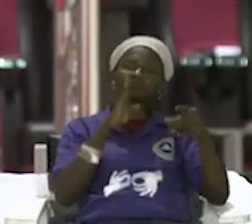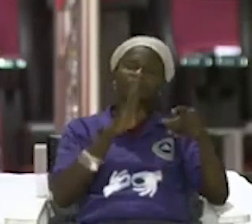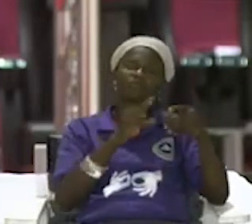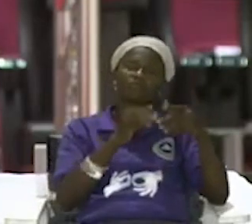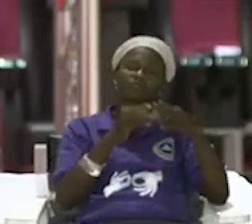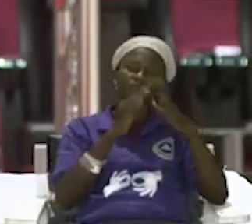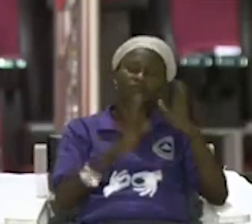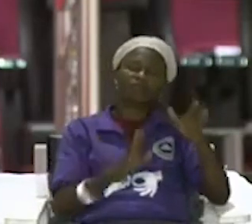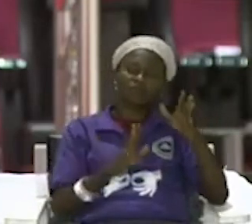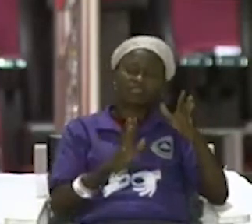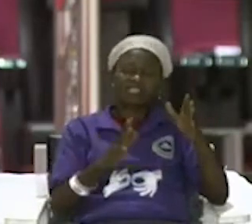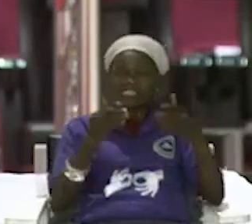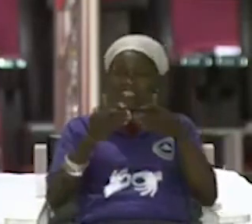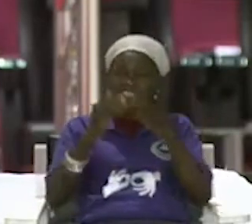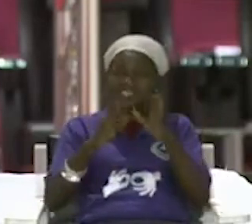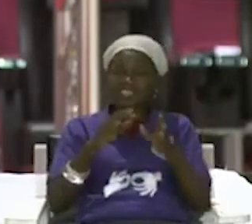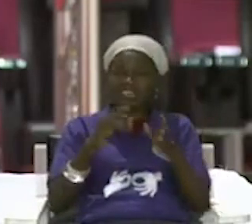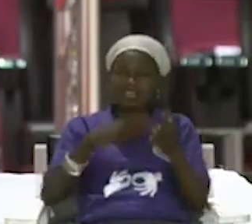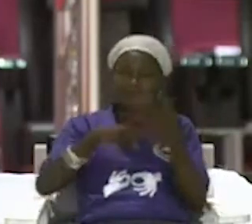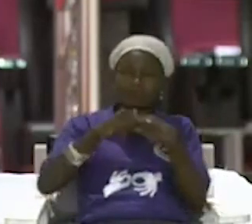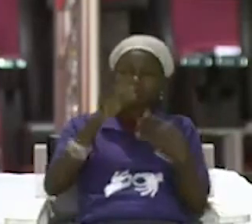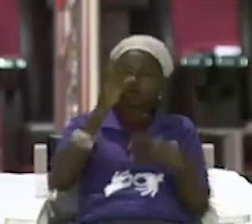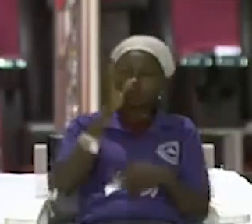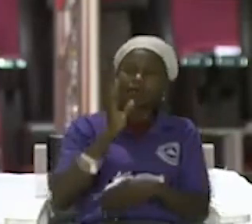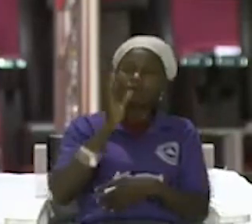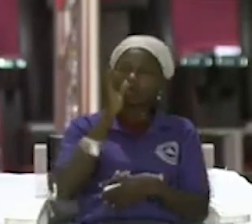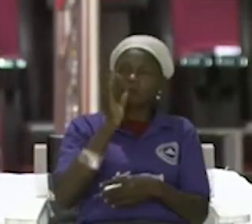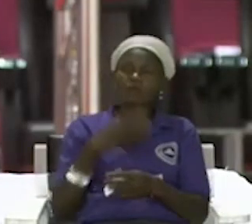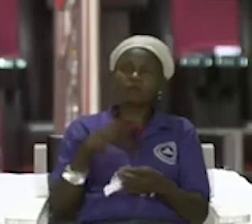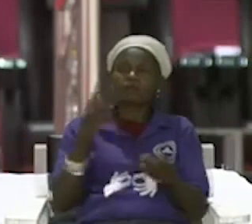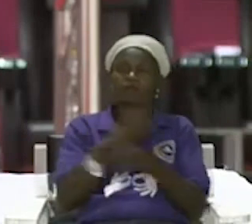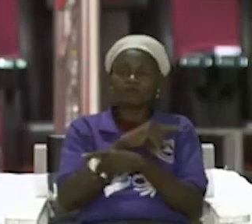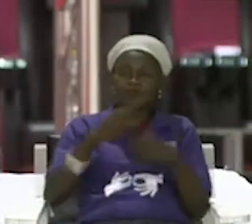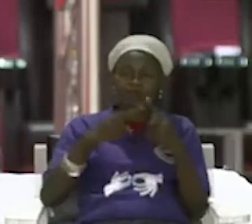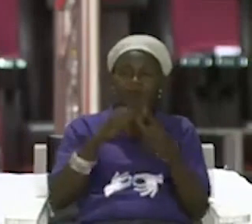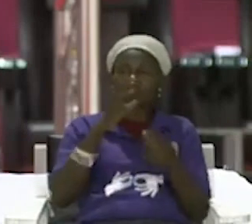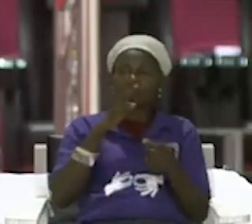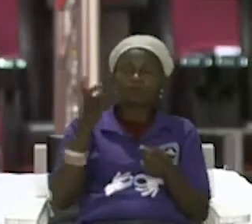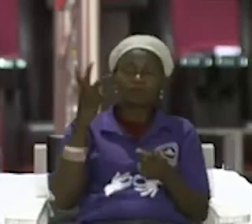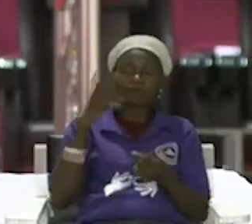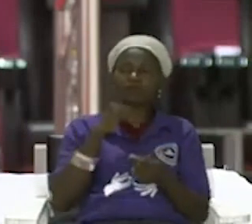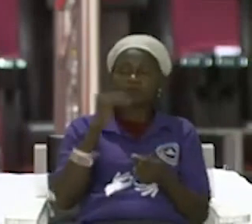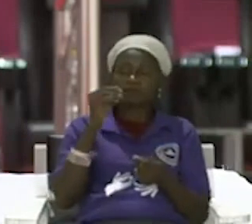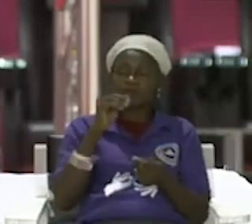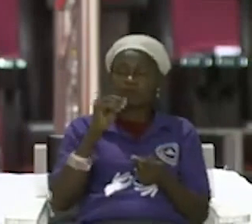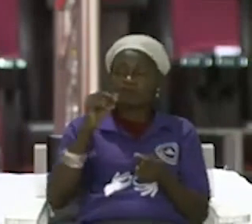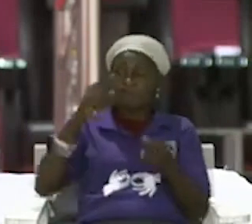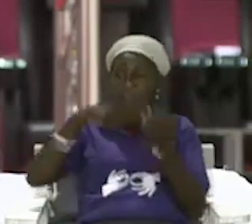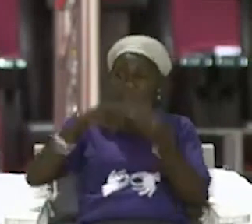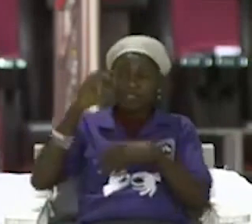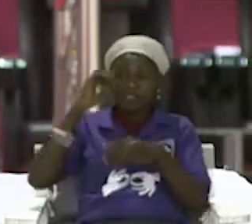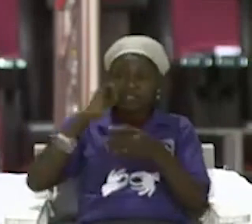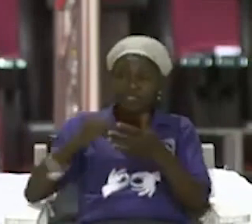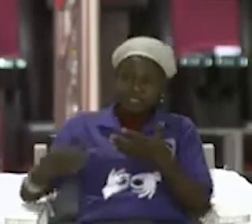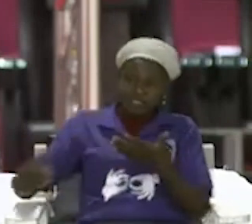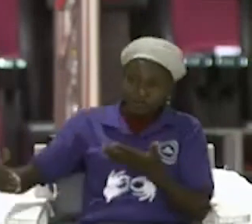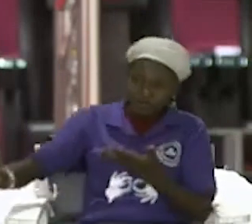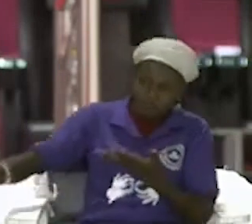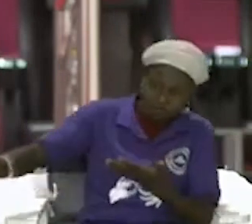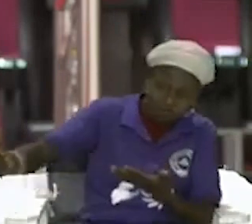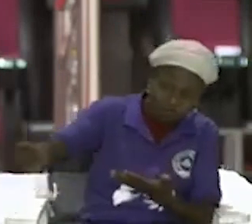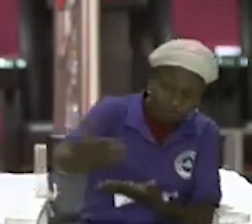leader among the occultists. And one day when the mother was not around, he burnt everything that the mother used